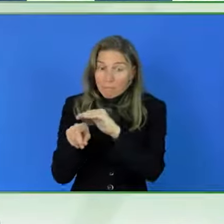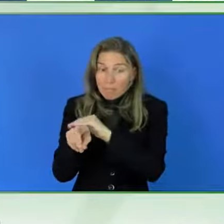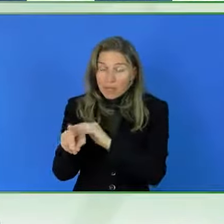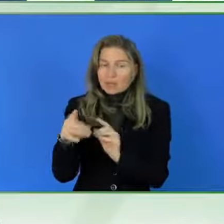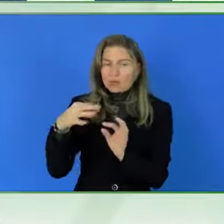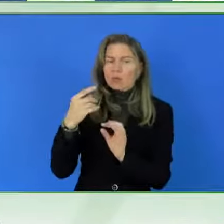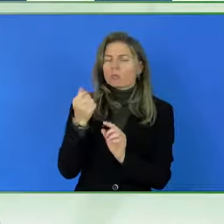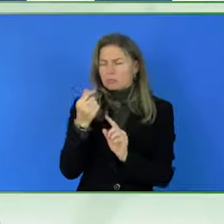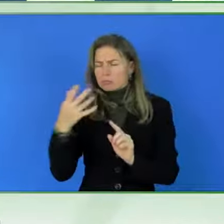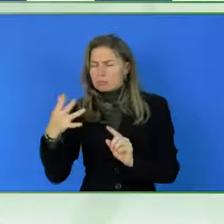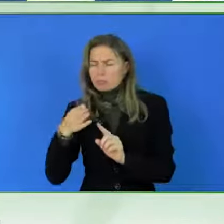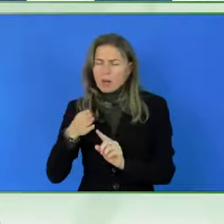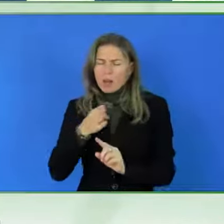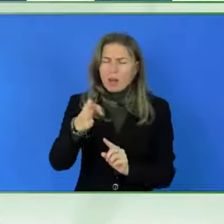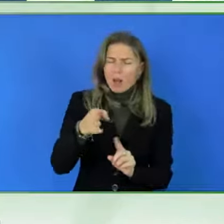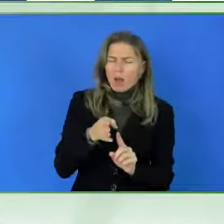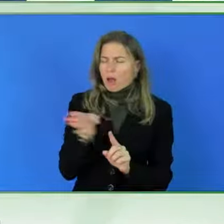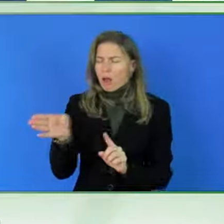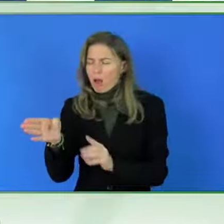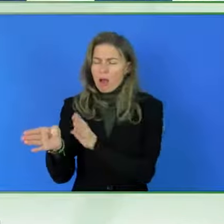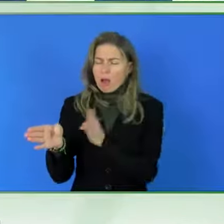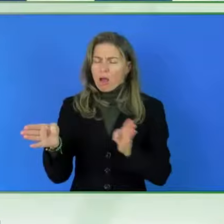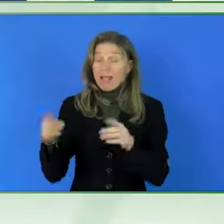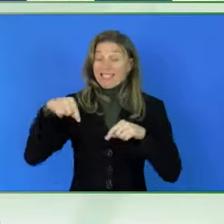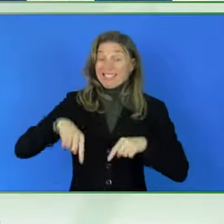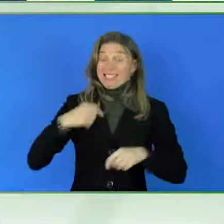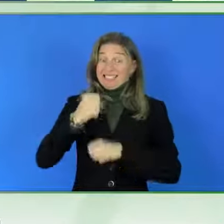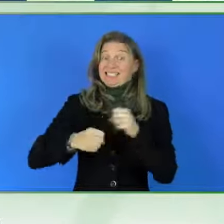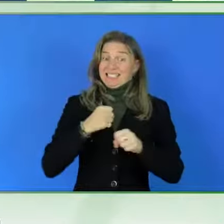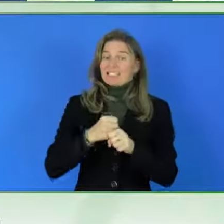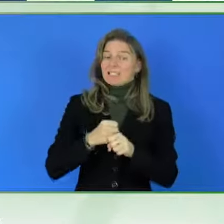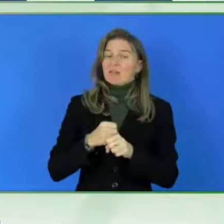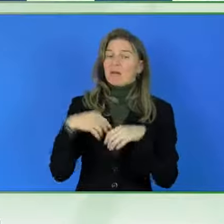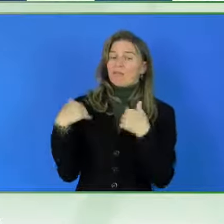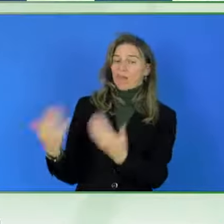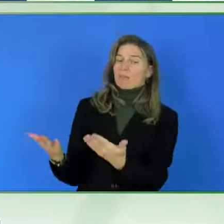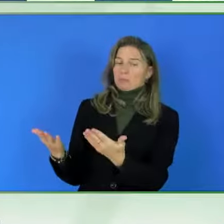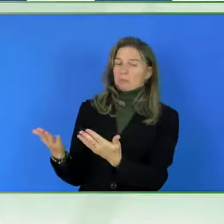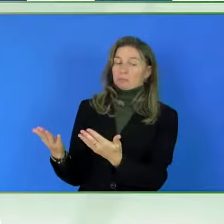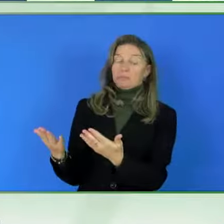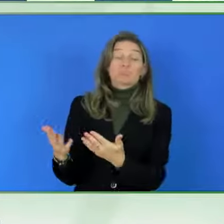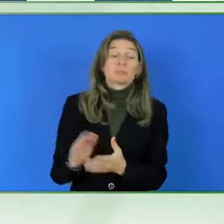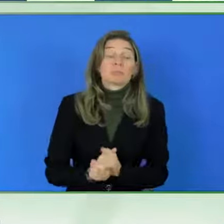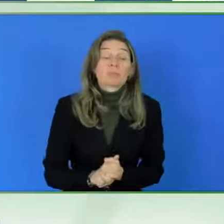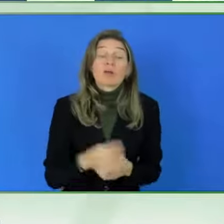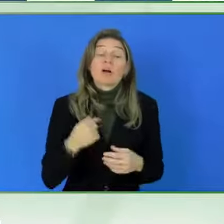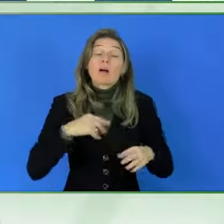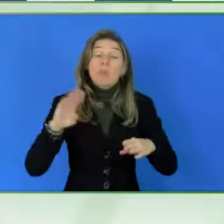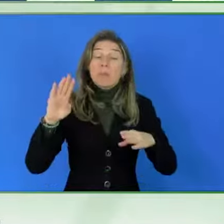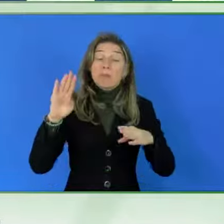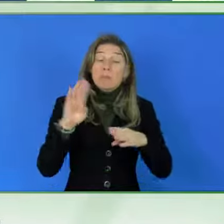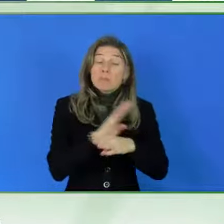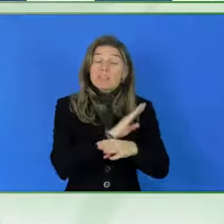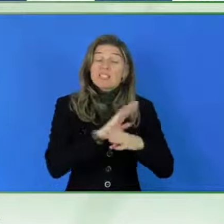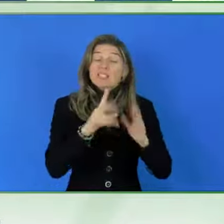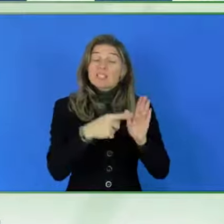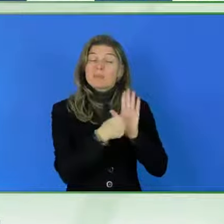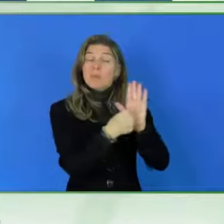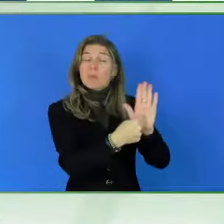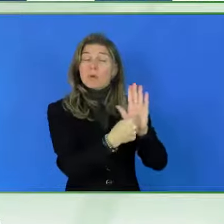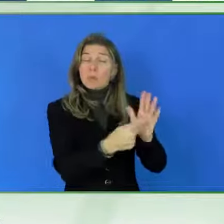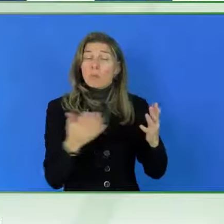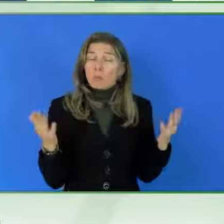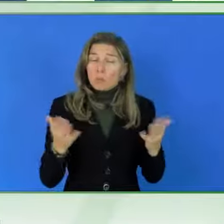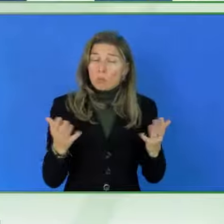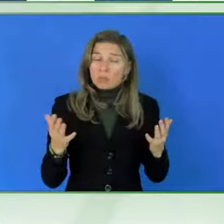by the end of this year. So our business model is to make sure that our app is free to the user.